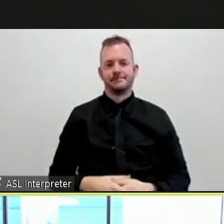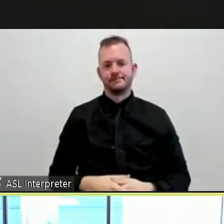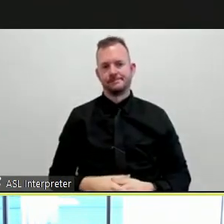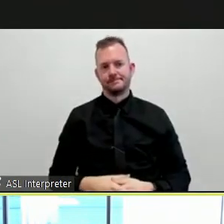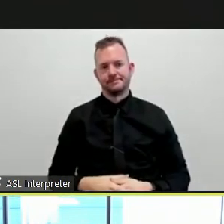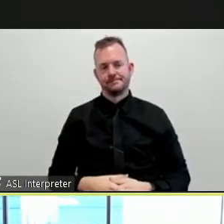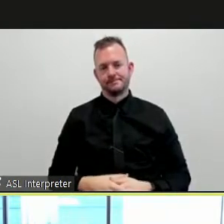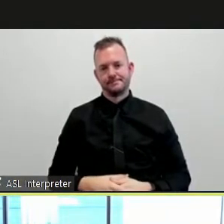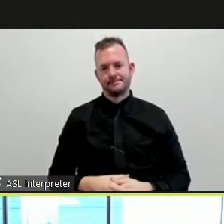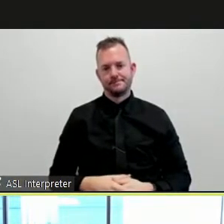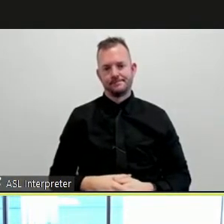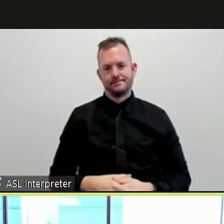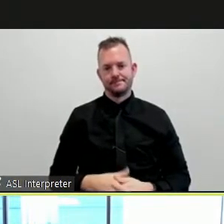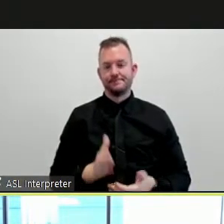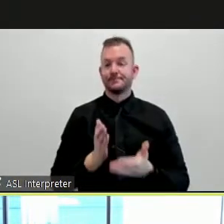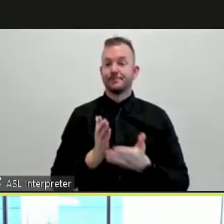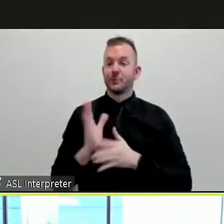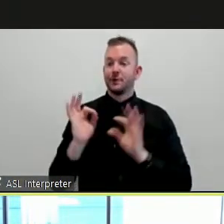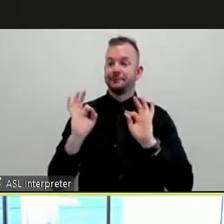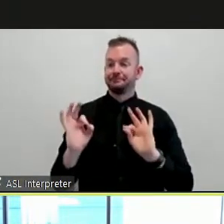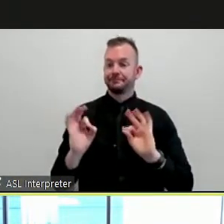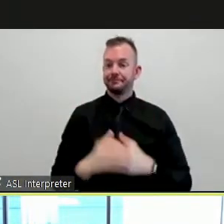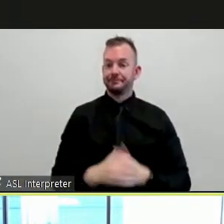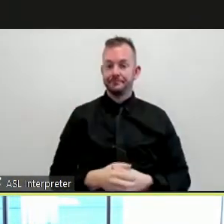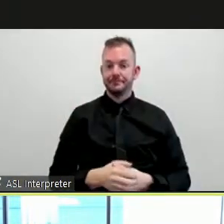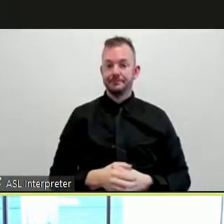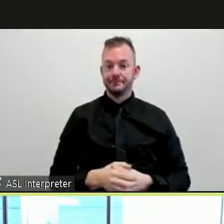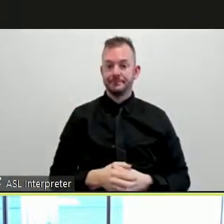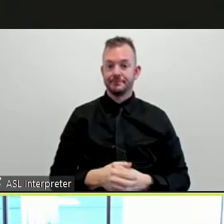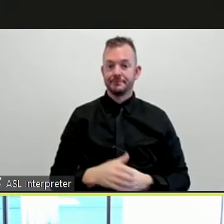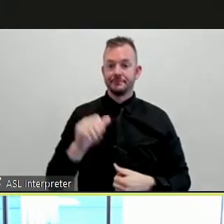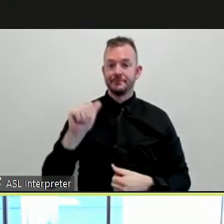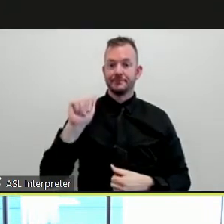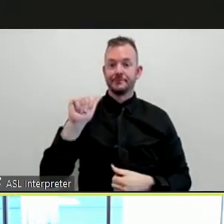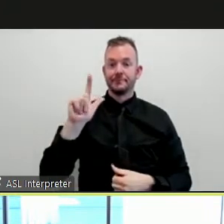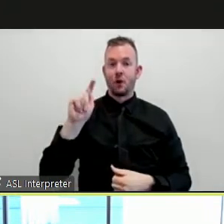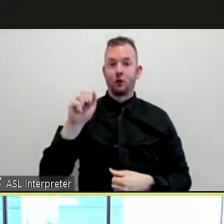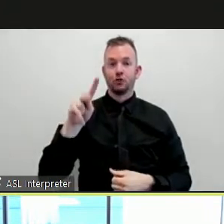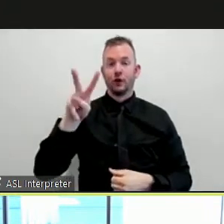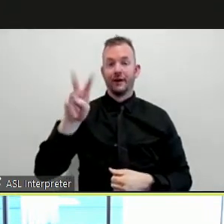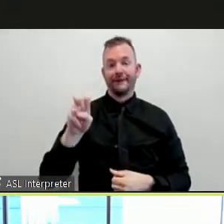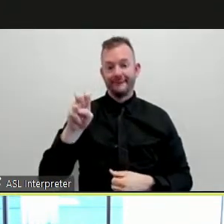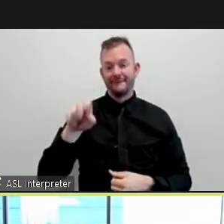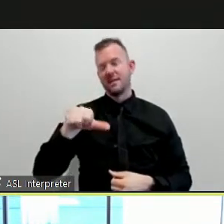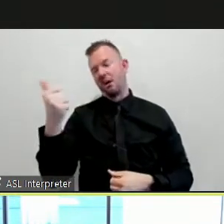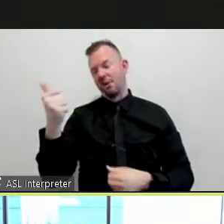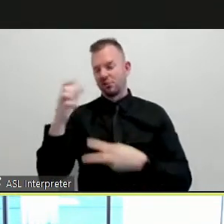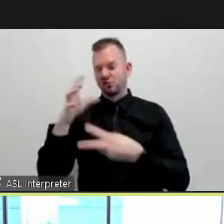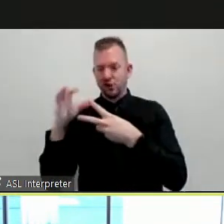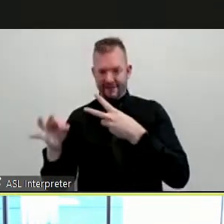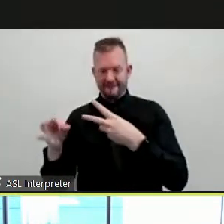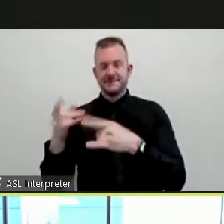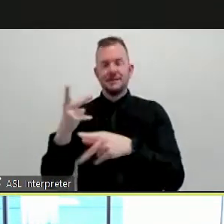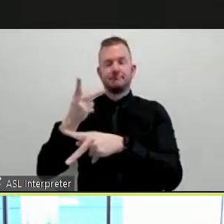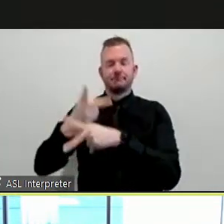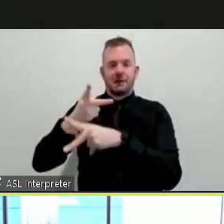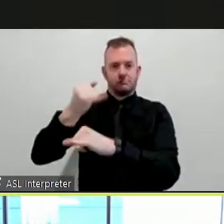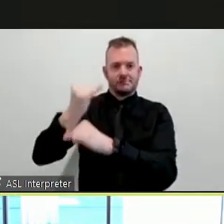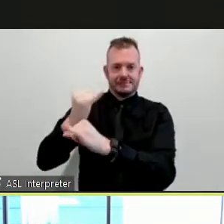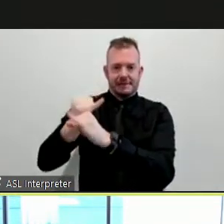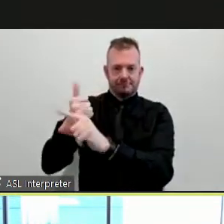All right, alternative care sites. Our big thing there is that we are in